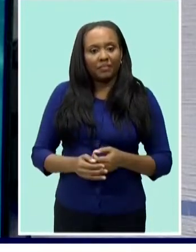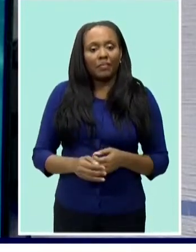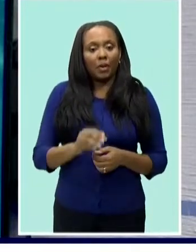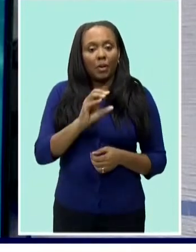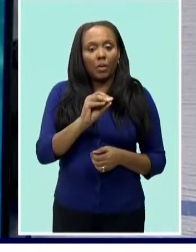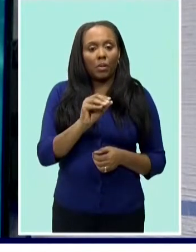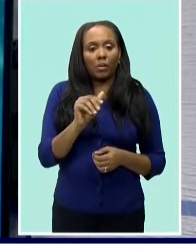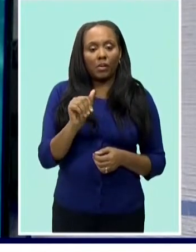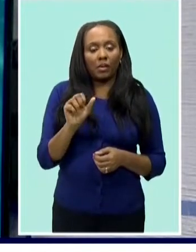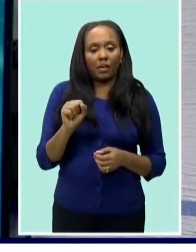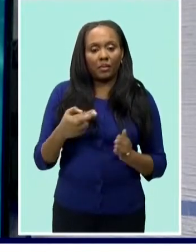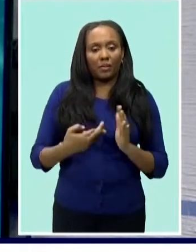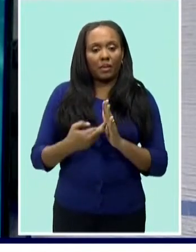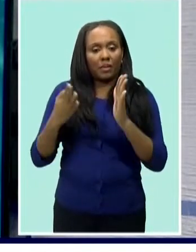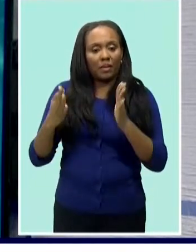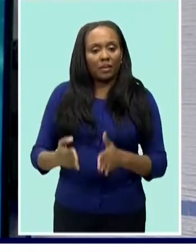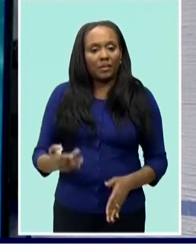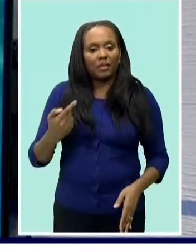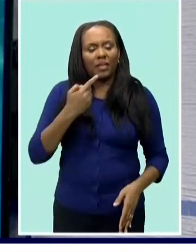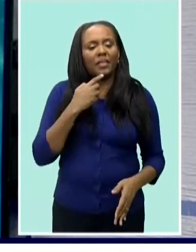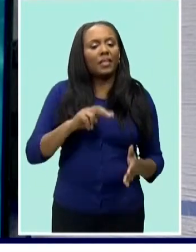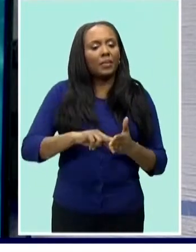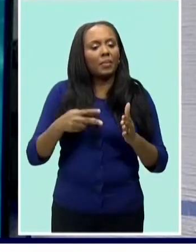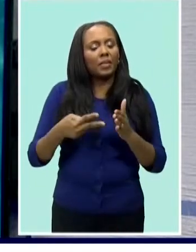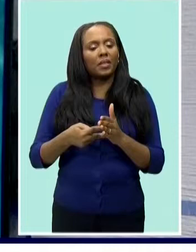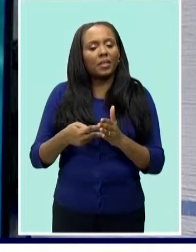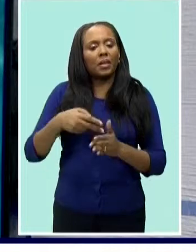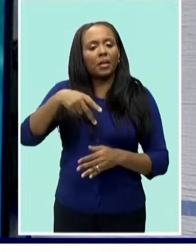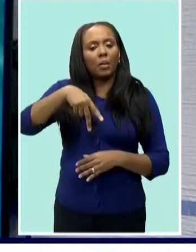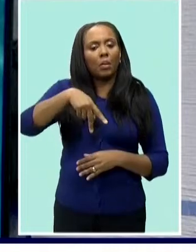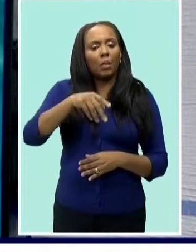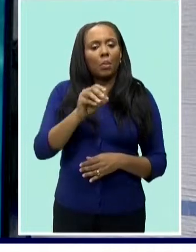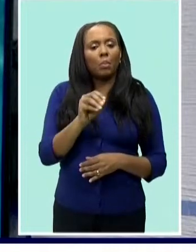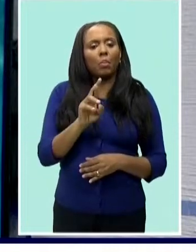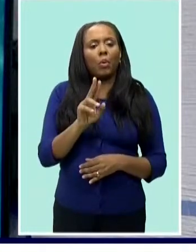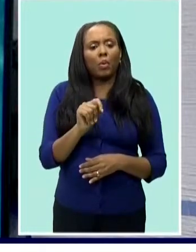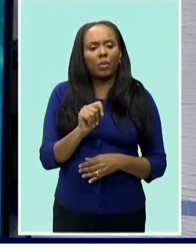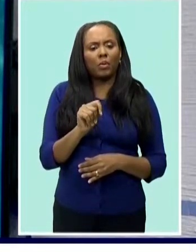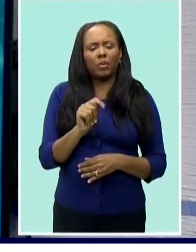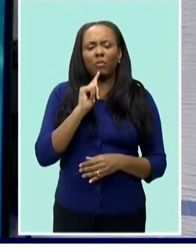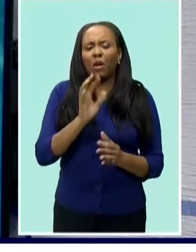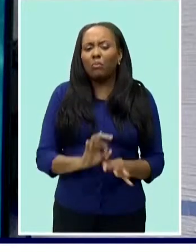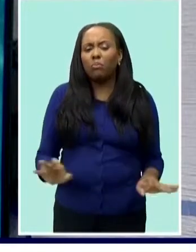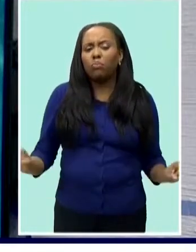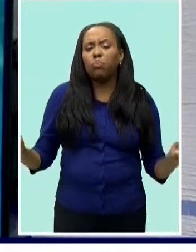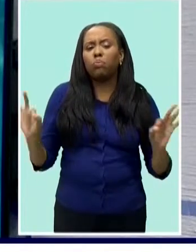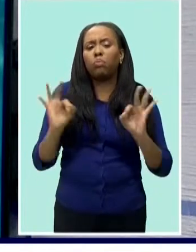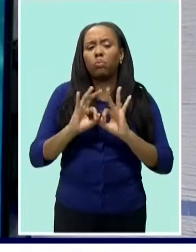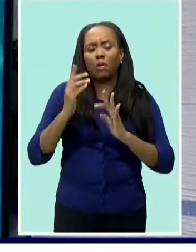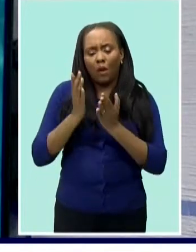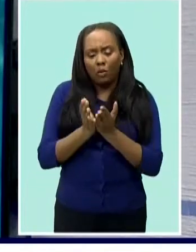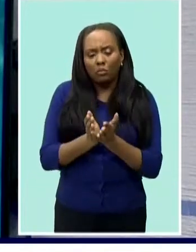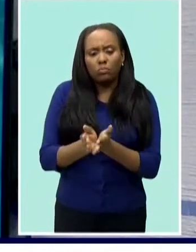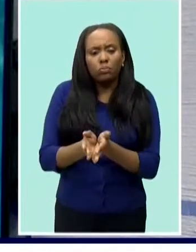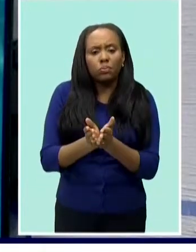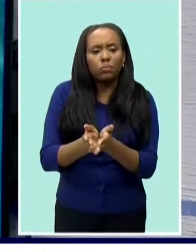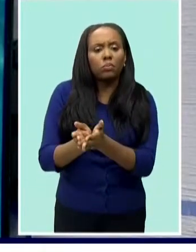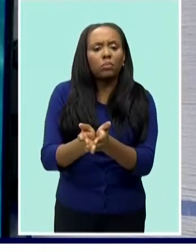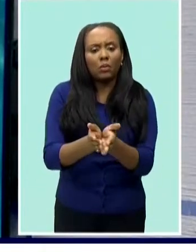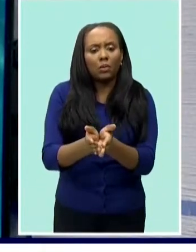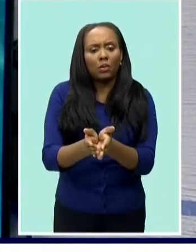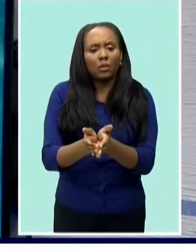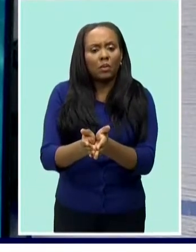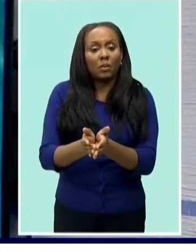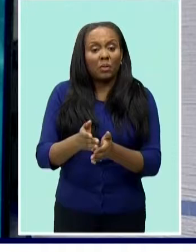Barbados, Francis McBurnett, says this shows the importance of ports to the global supply chain. He says, in turn, it shows that